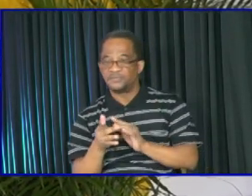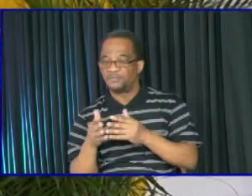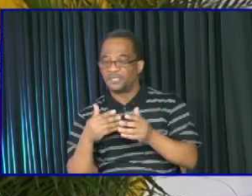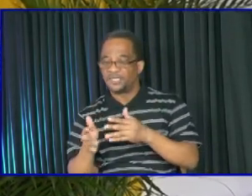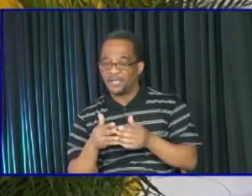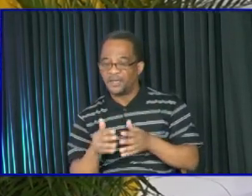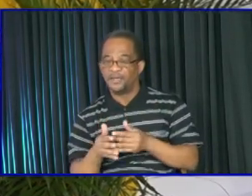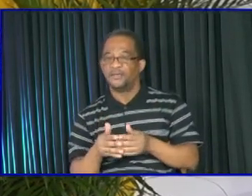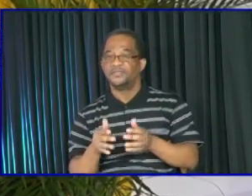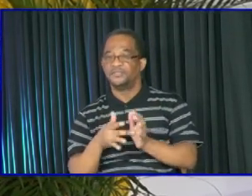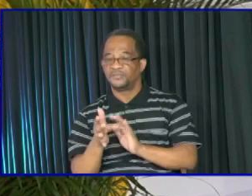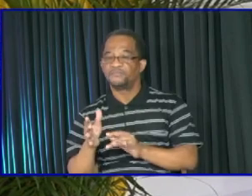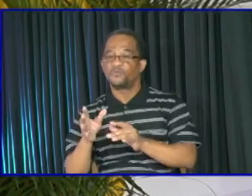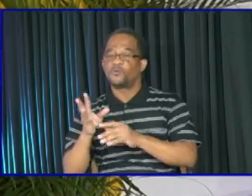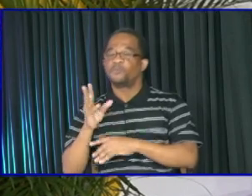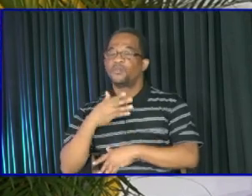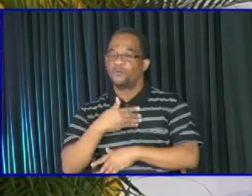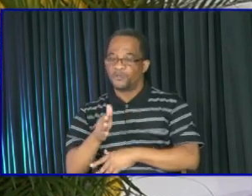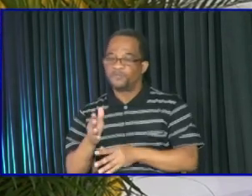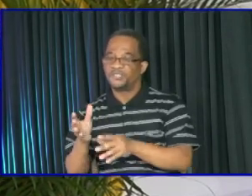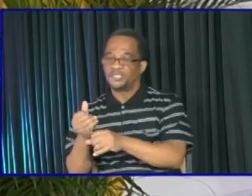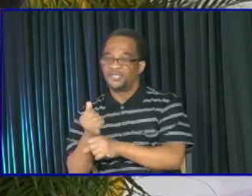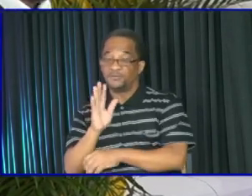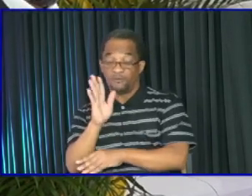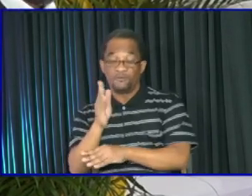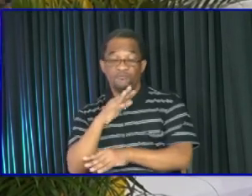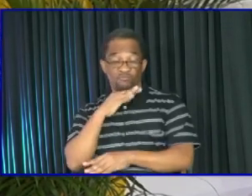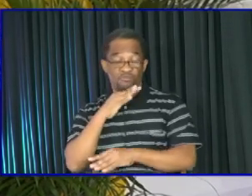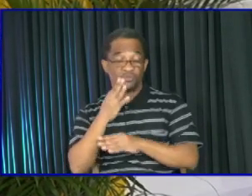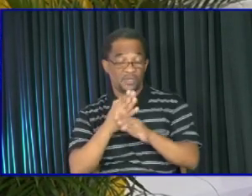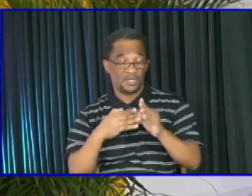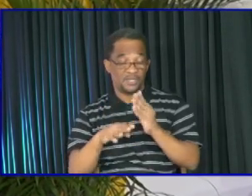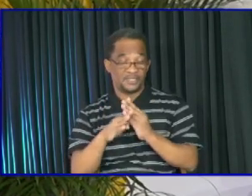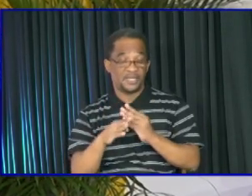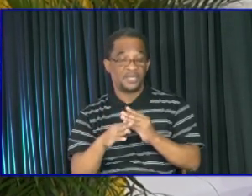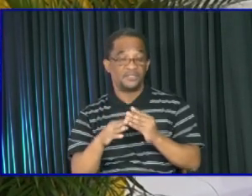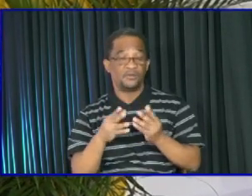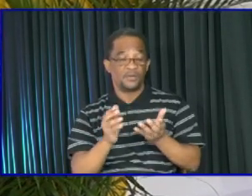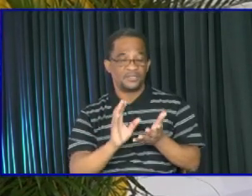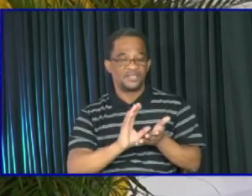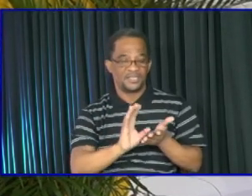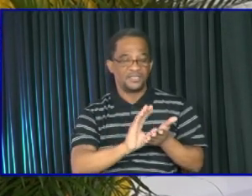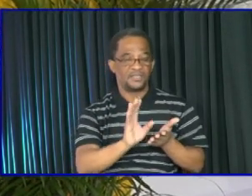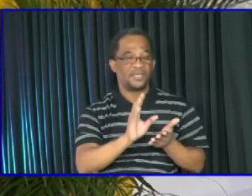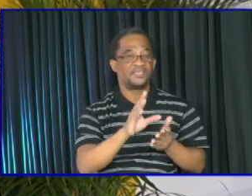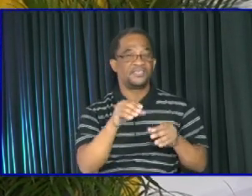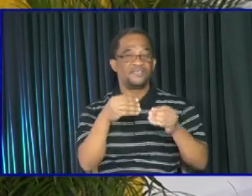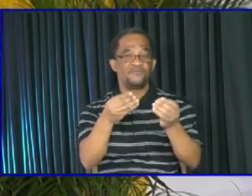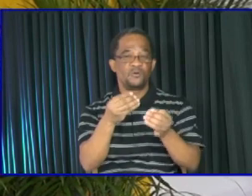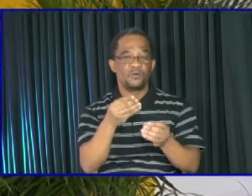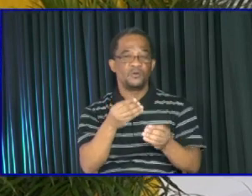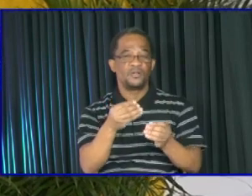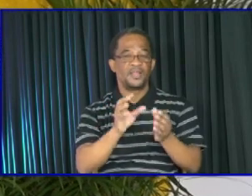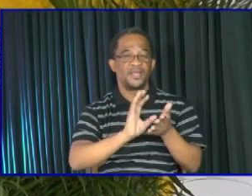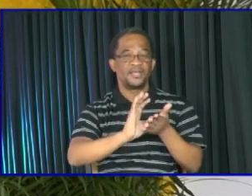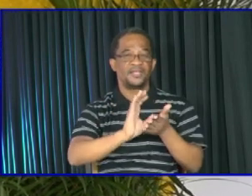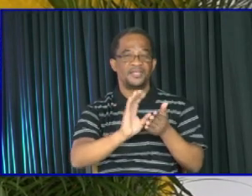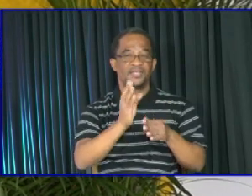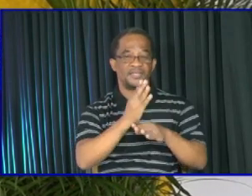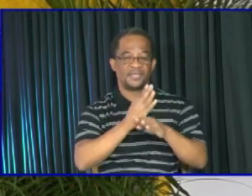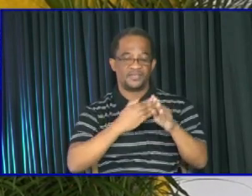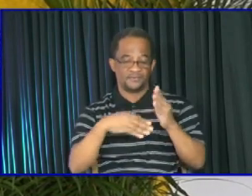dirty hands and impure hearts, and he will give you clean hands and a pure heart. Come to Jesus right now. Come to